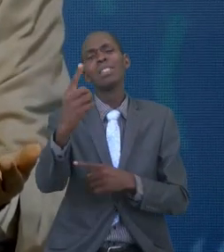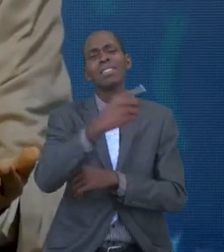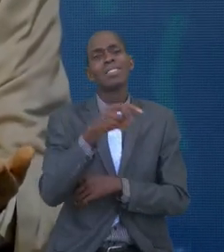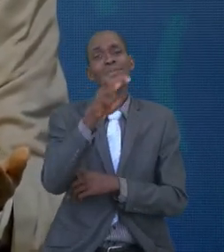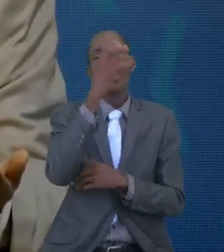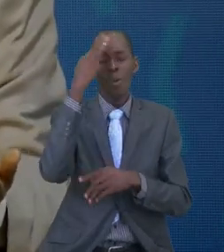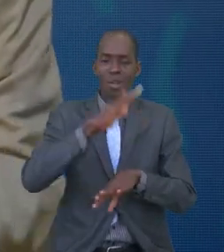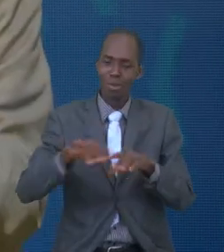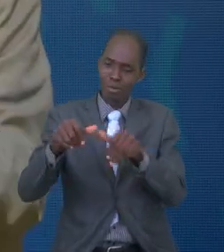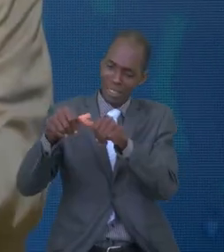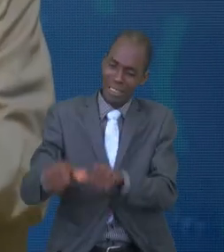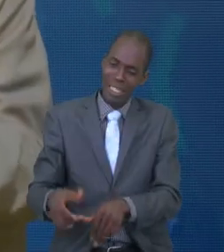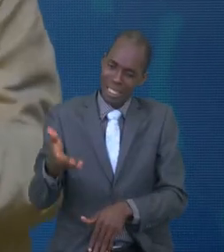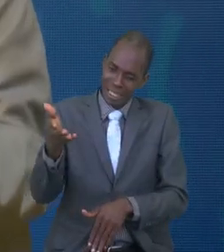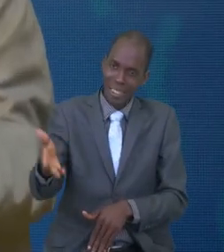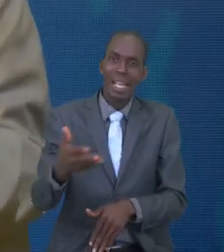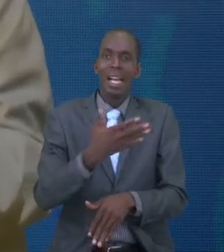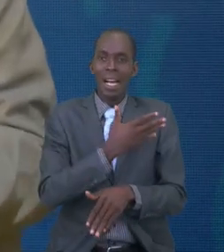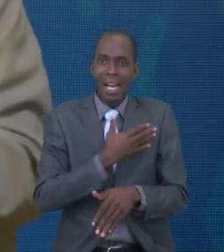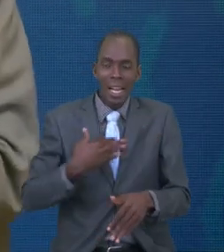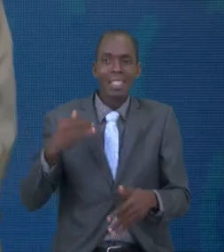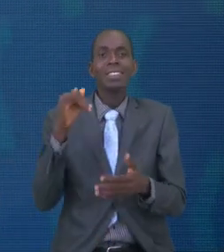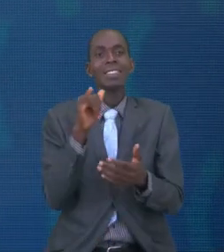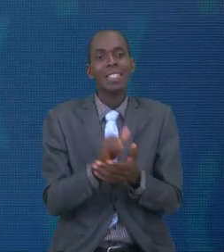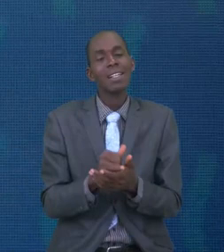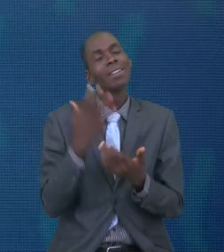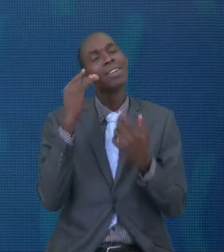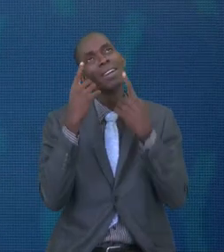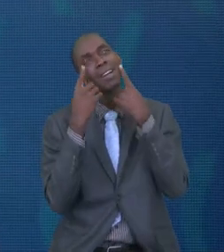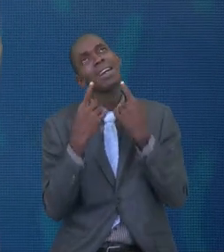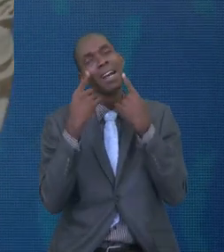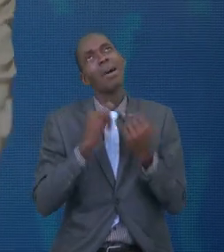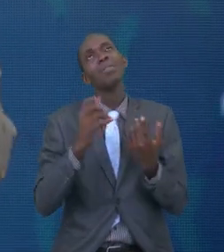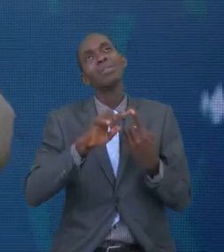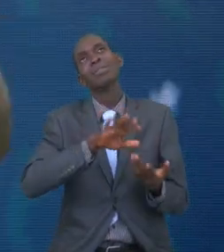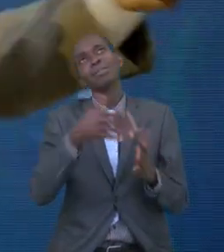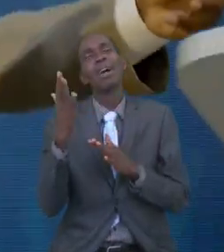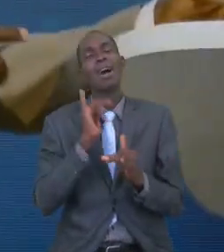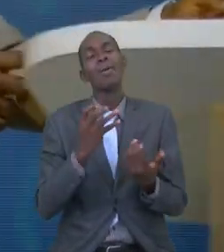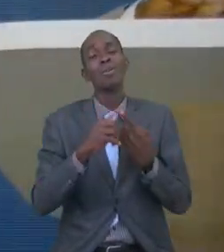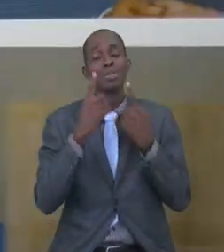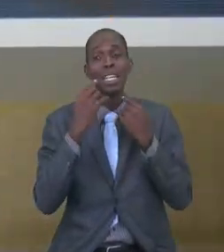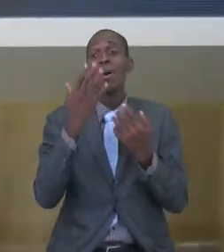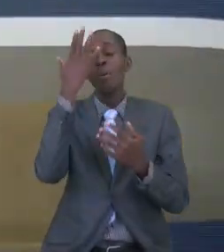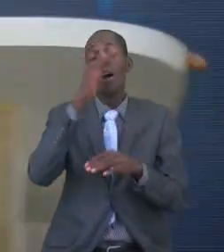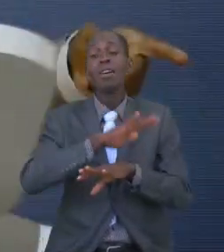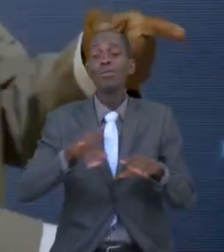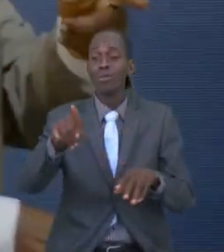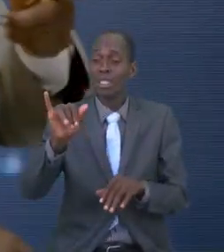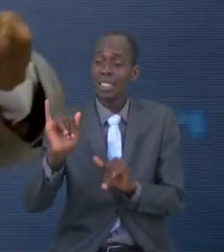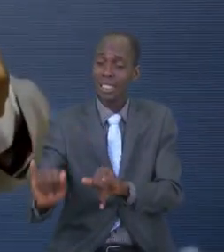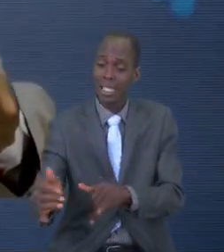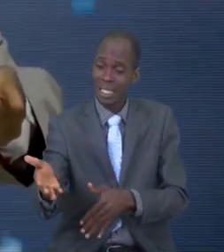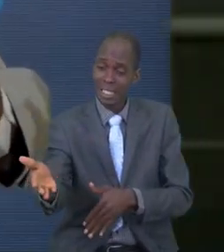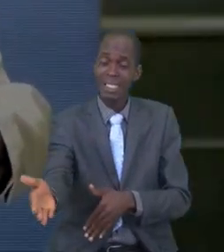day's journey and then be crying and saying, I want to die, I want to die. Stay where you are. If you